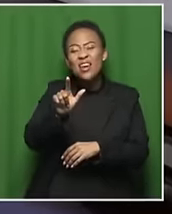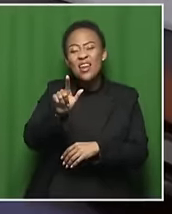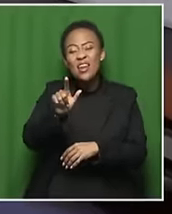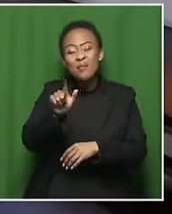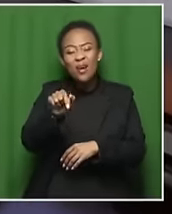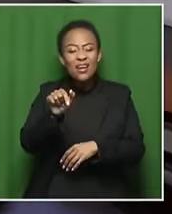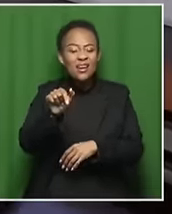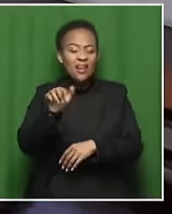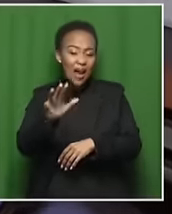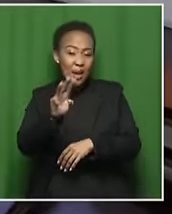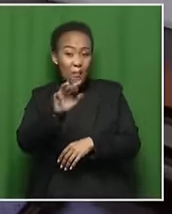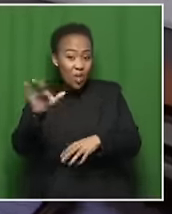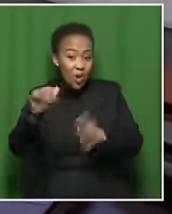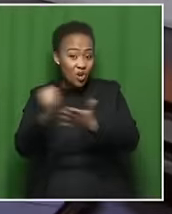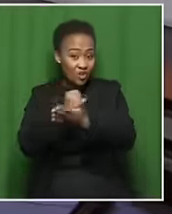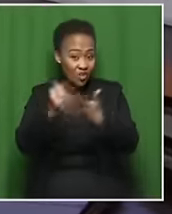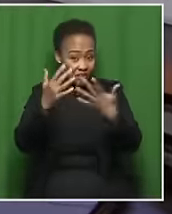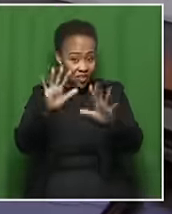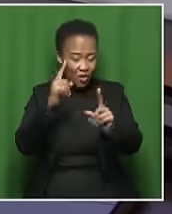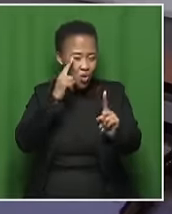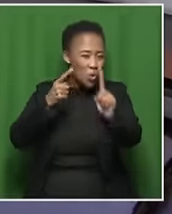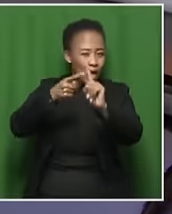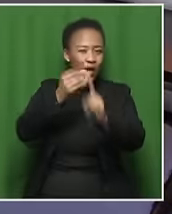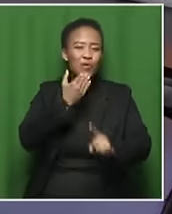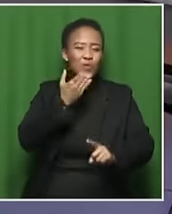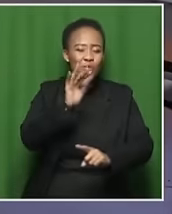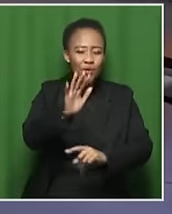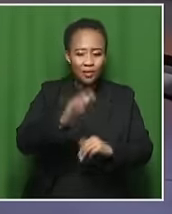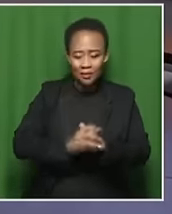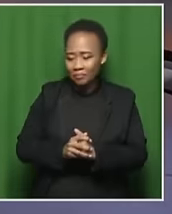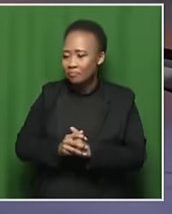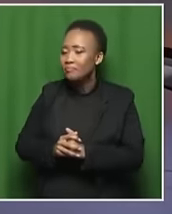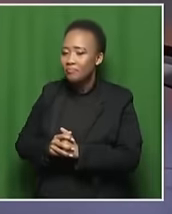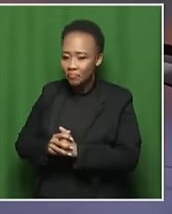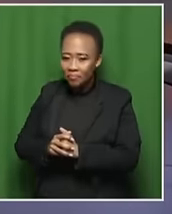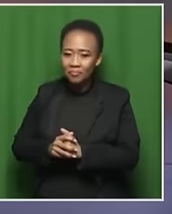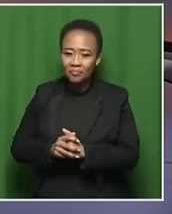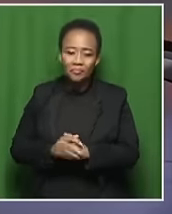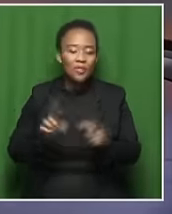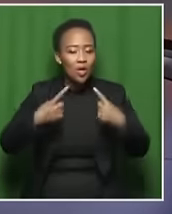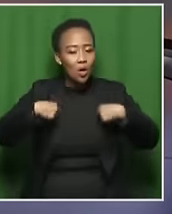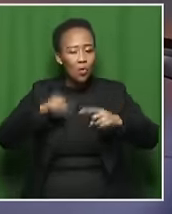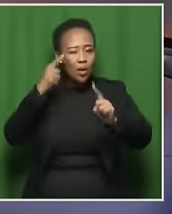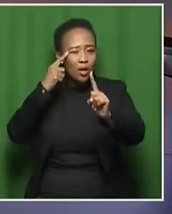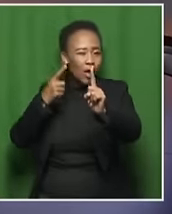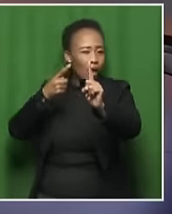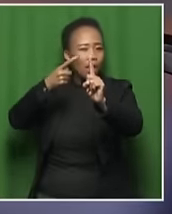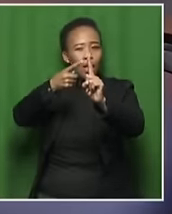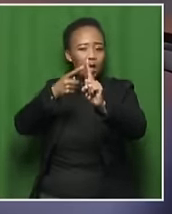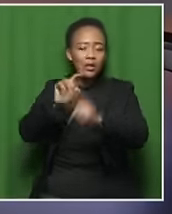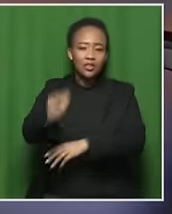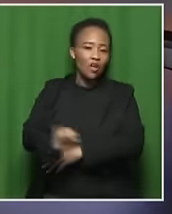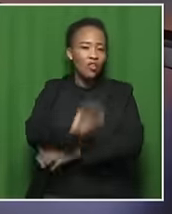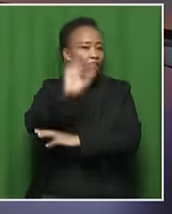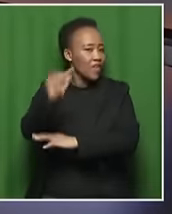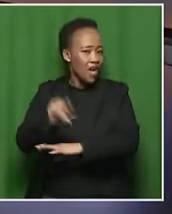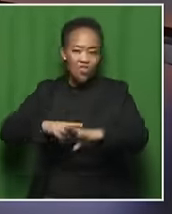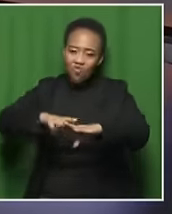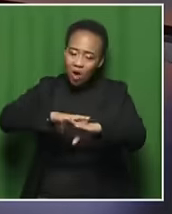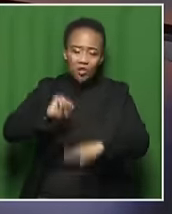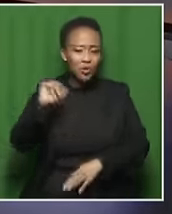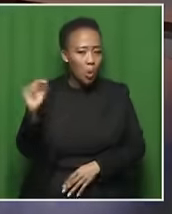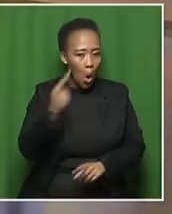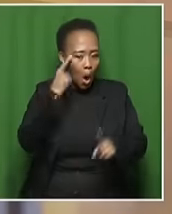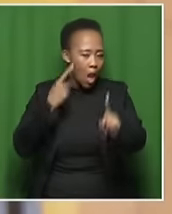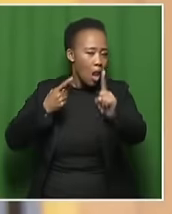Thank you very much, Sakina, for having us. Sakina, we are targeting all South Africans, all races. The